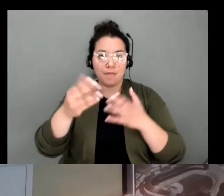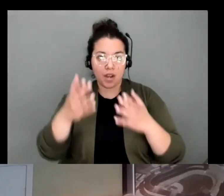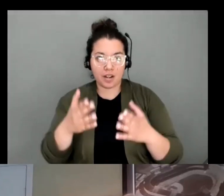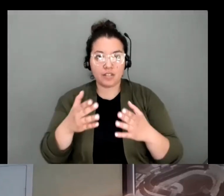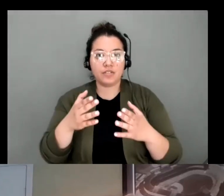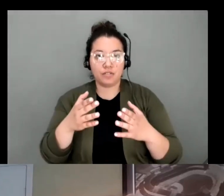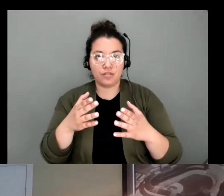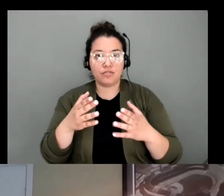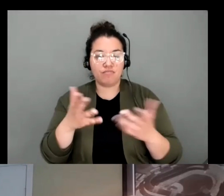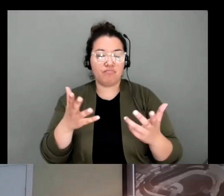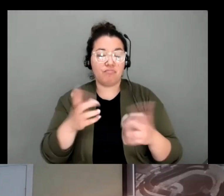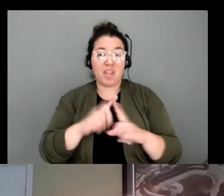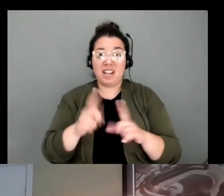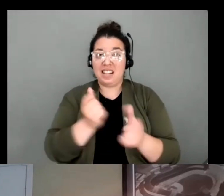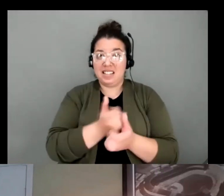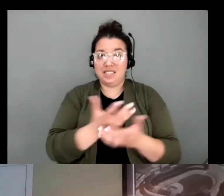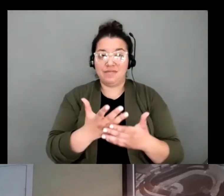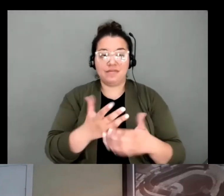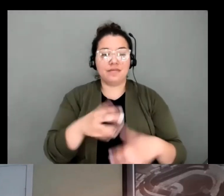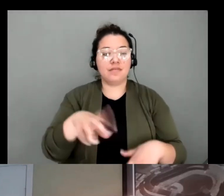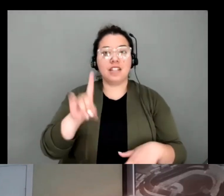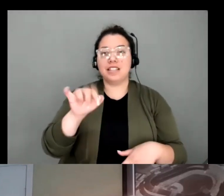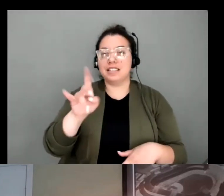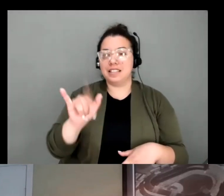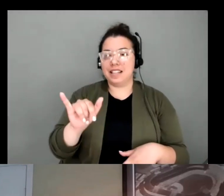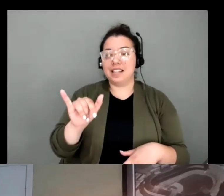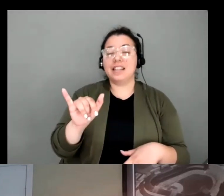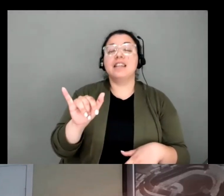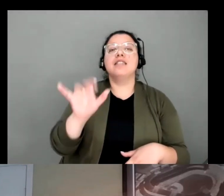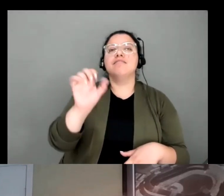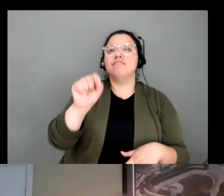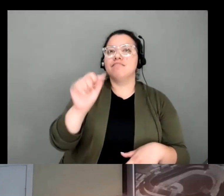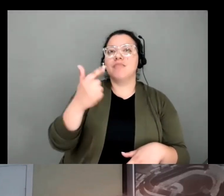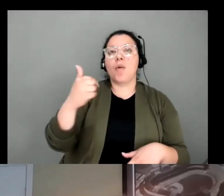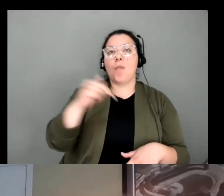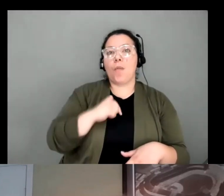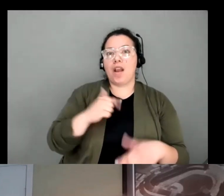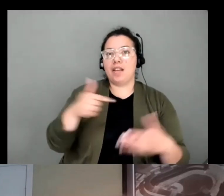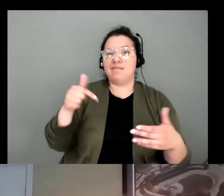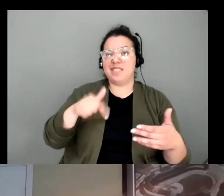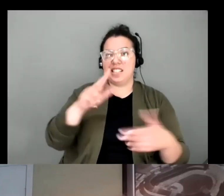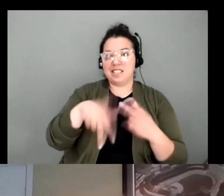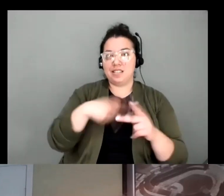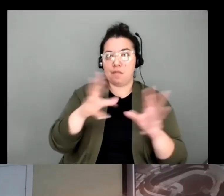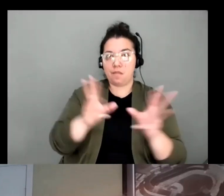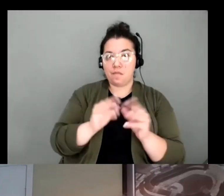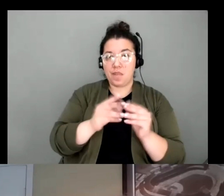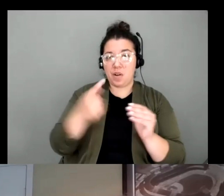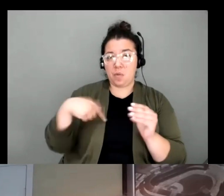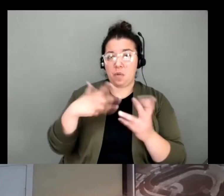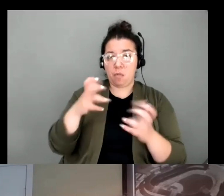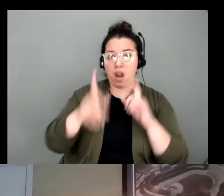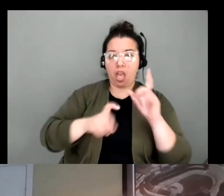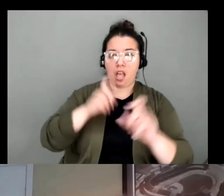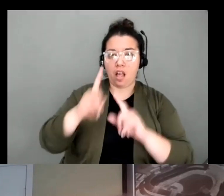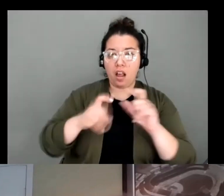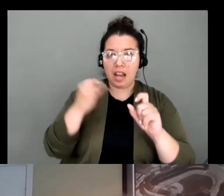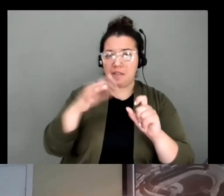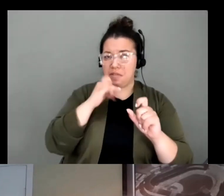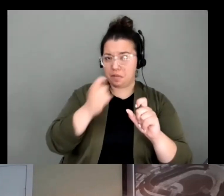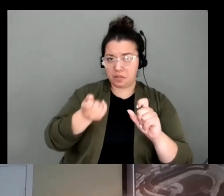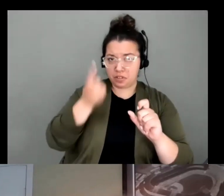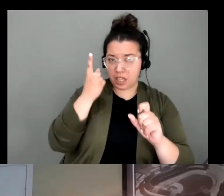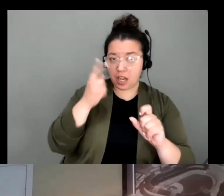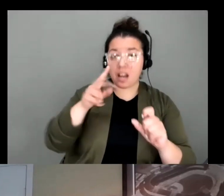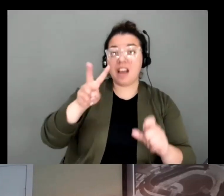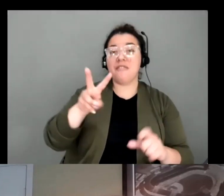webinars is always asking questions for things we don't understand or terms we're not familiar with. Tell us what a VA buyer is real quick. A